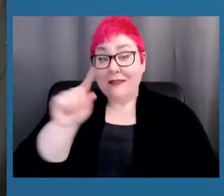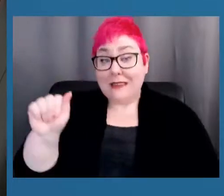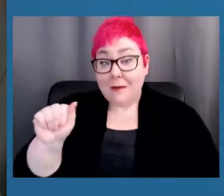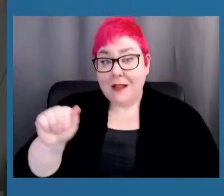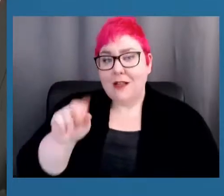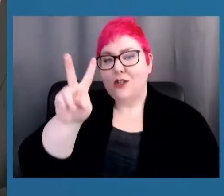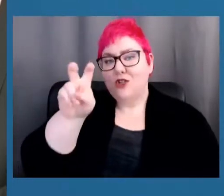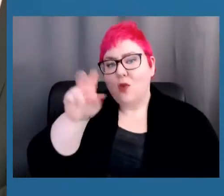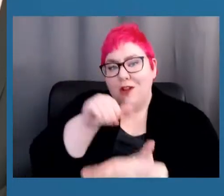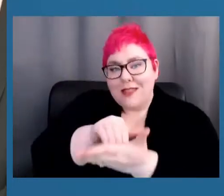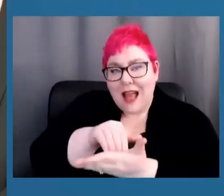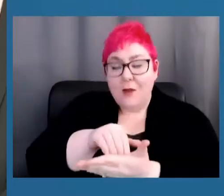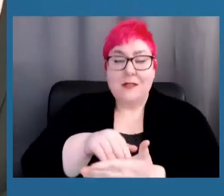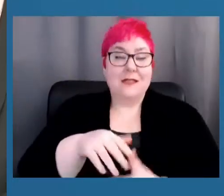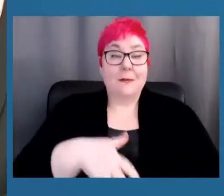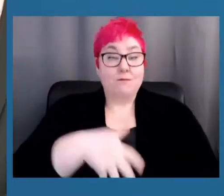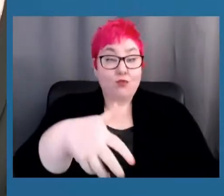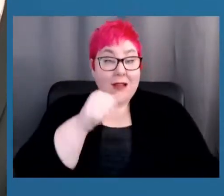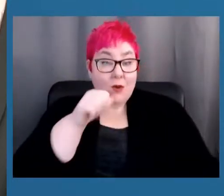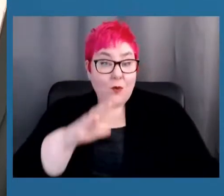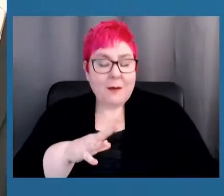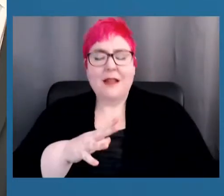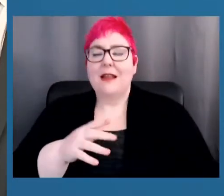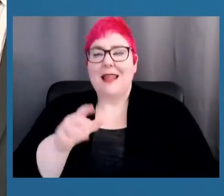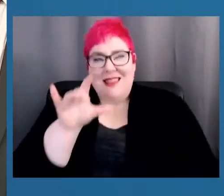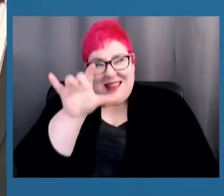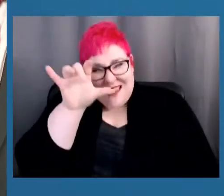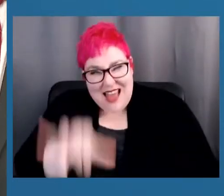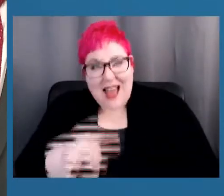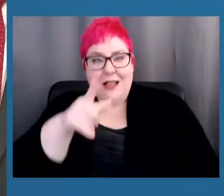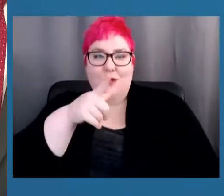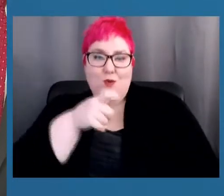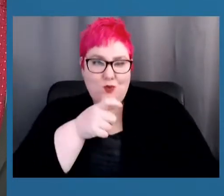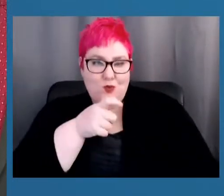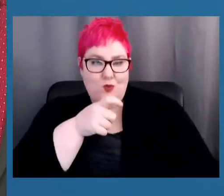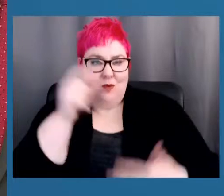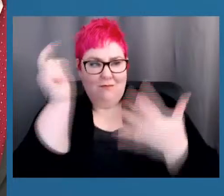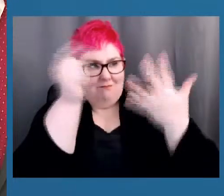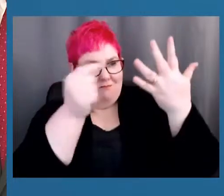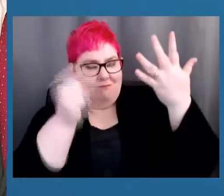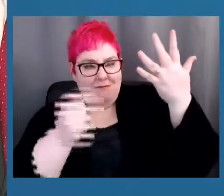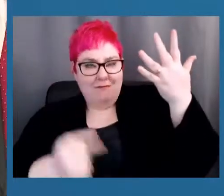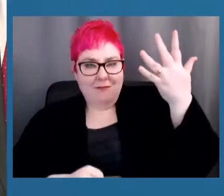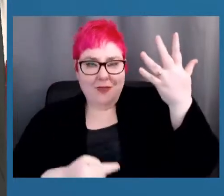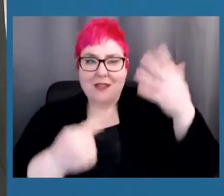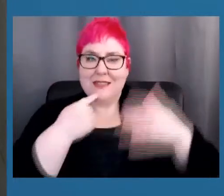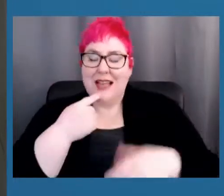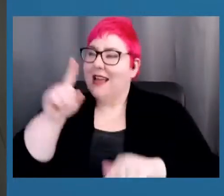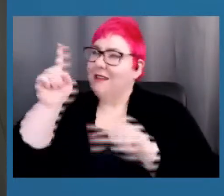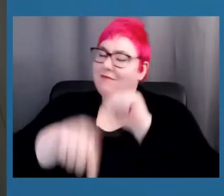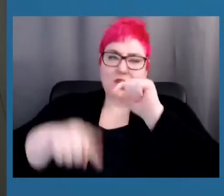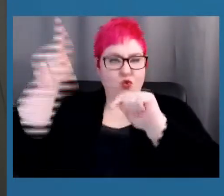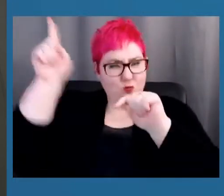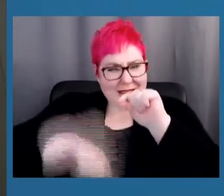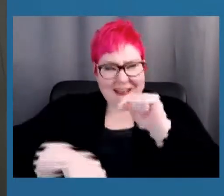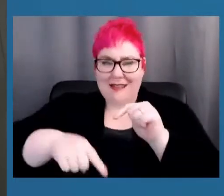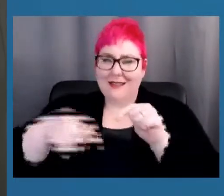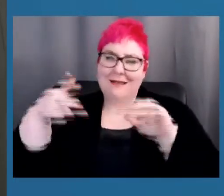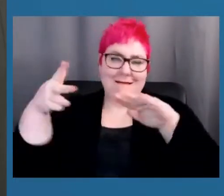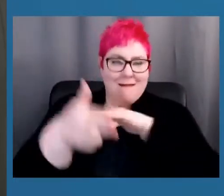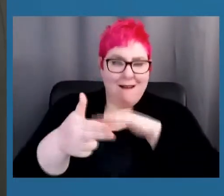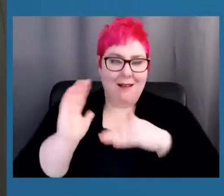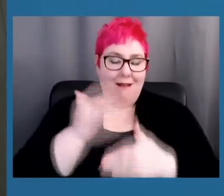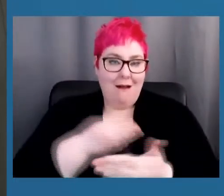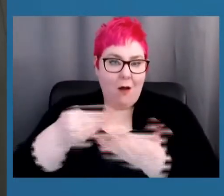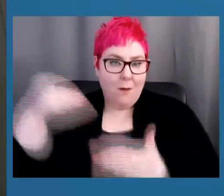200,000 pregnant women. These are the people we're talking about when we say, you cannot cut this program, because it is a